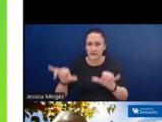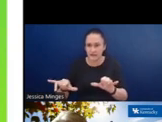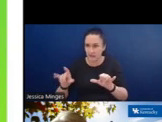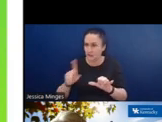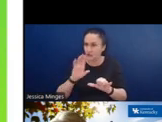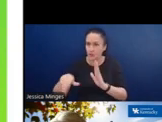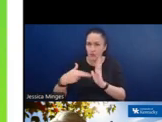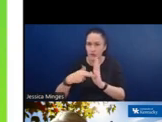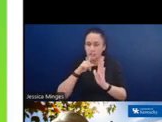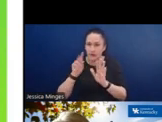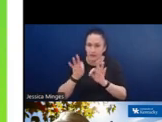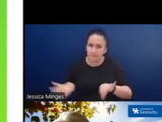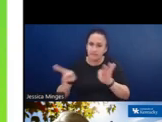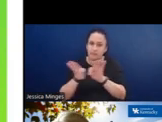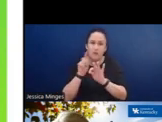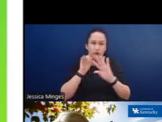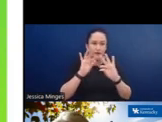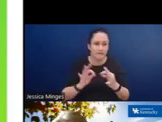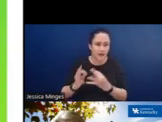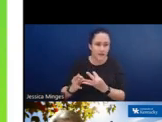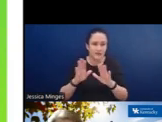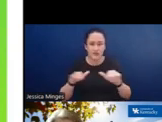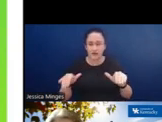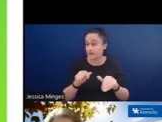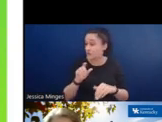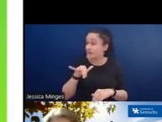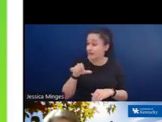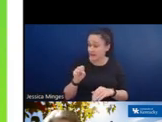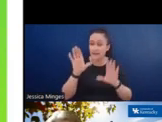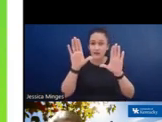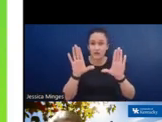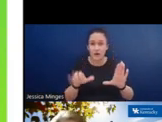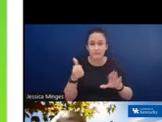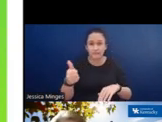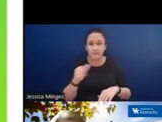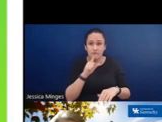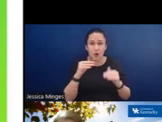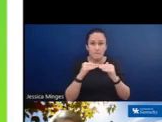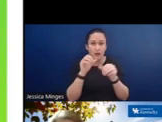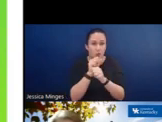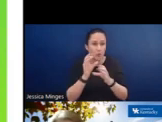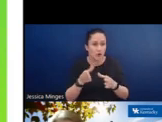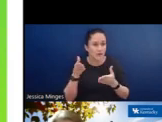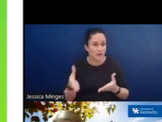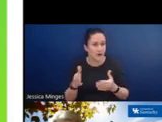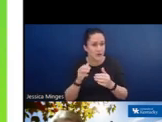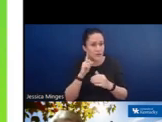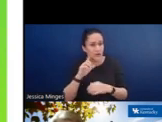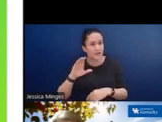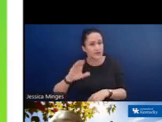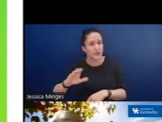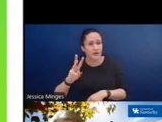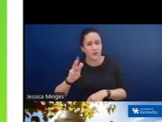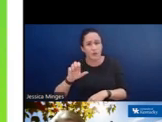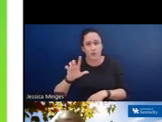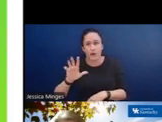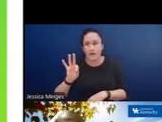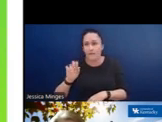children. And so, yes, that is so great to hear that you are a peer worker working within the child welfare system. That's really great.